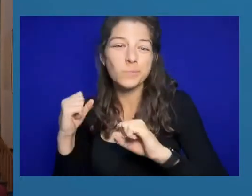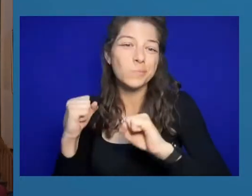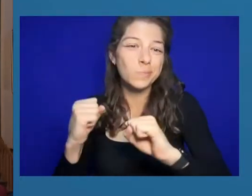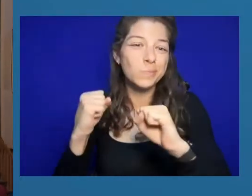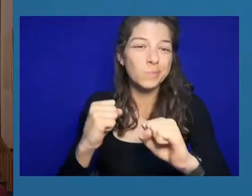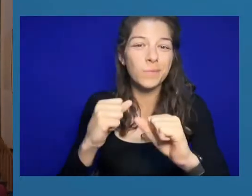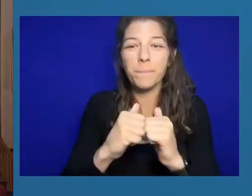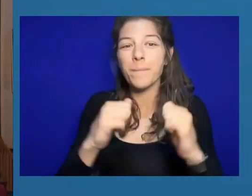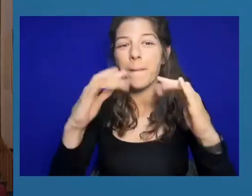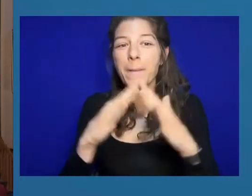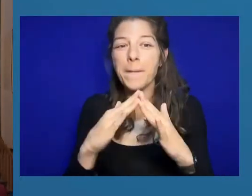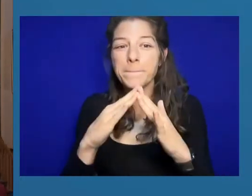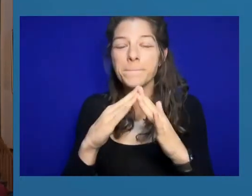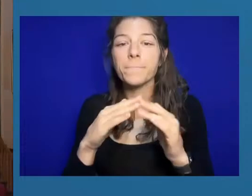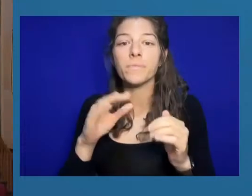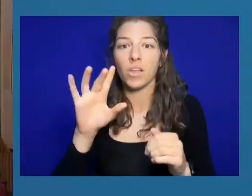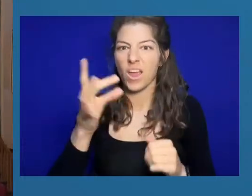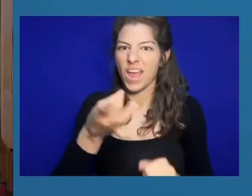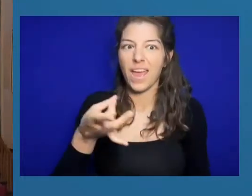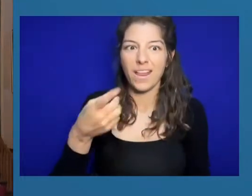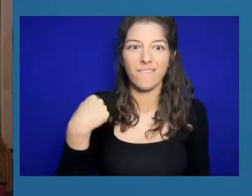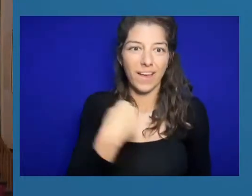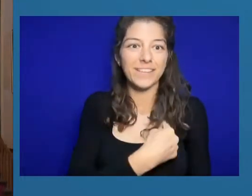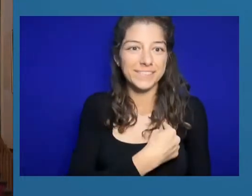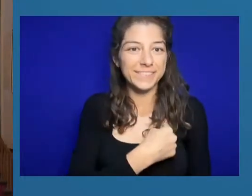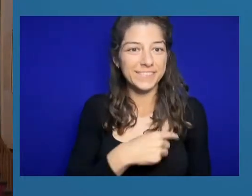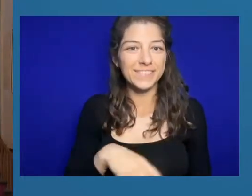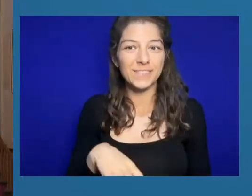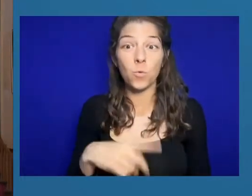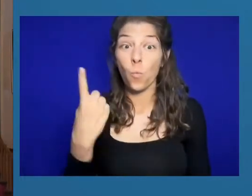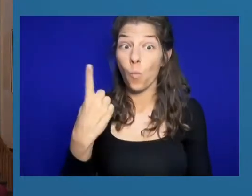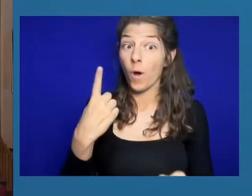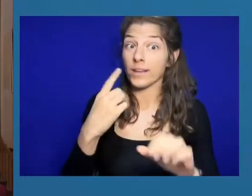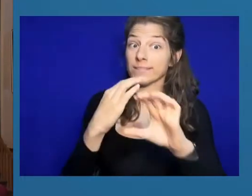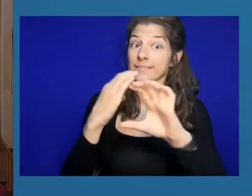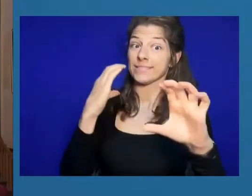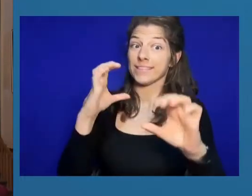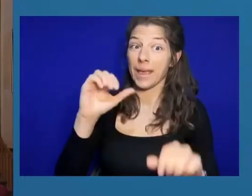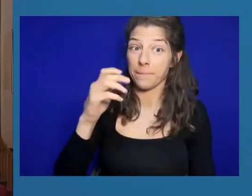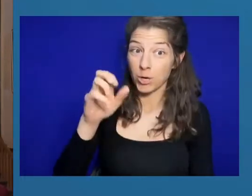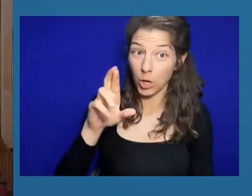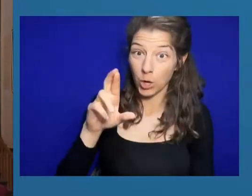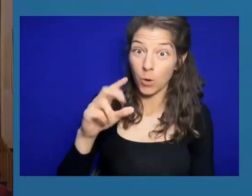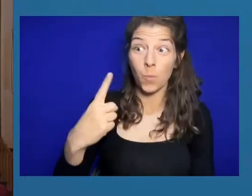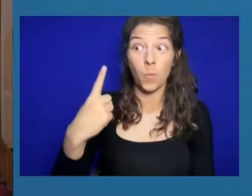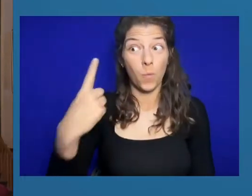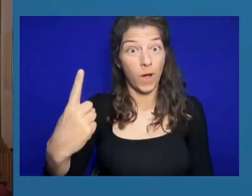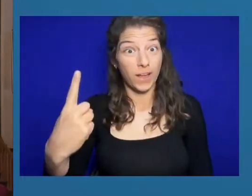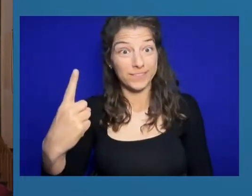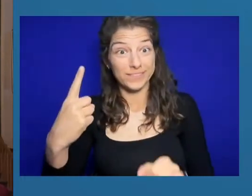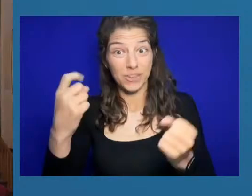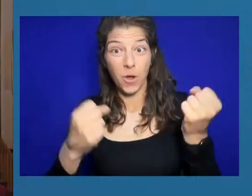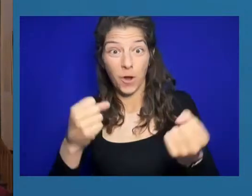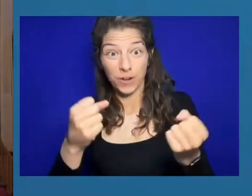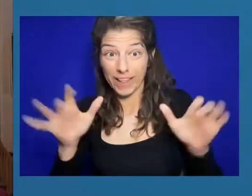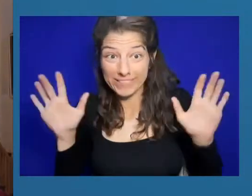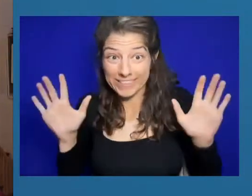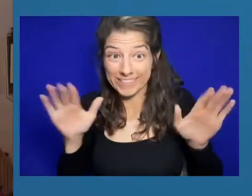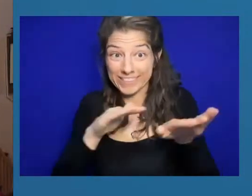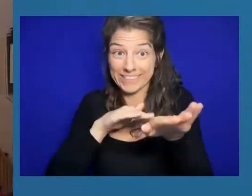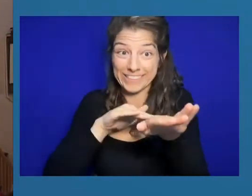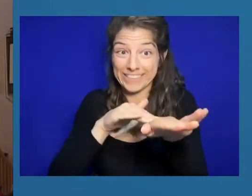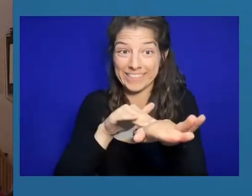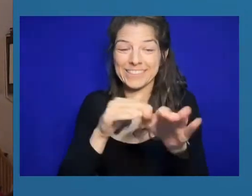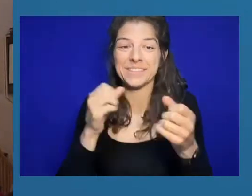And there were 8 of us, 1 camper, 1 station wagon. I remember a lot of